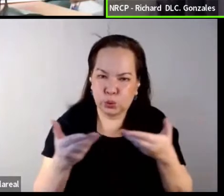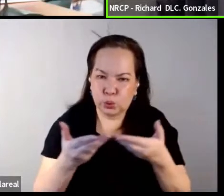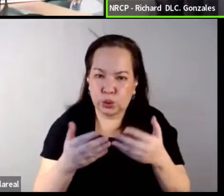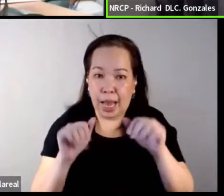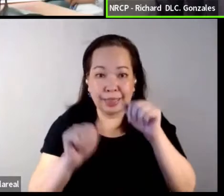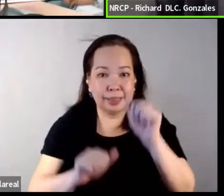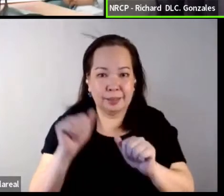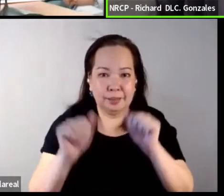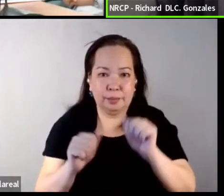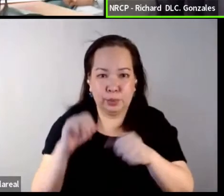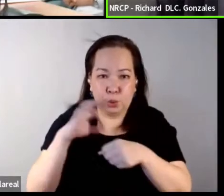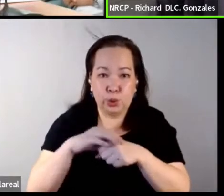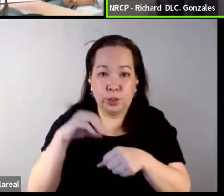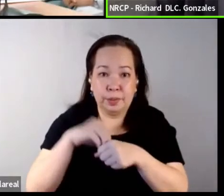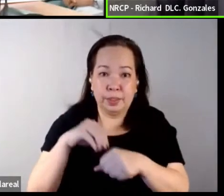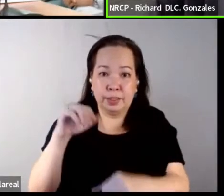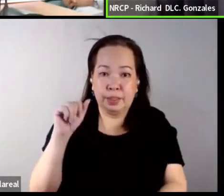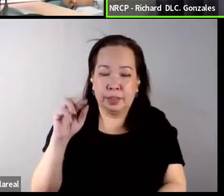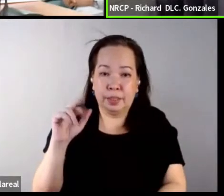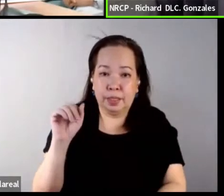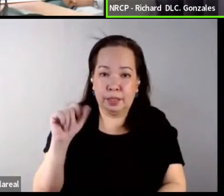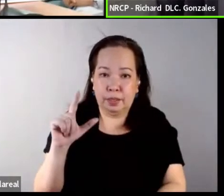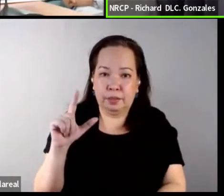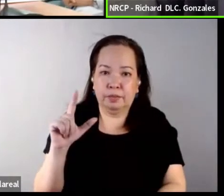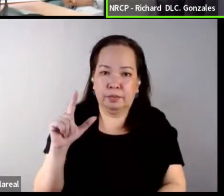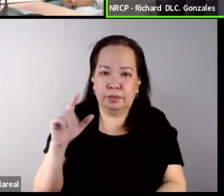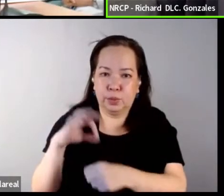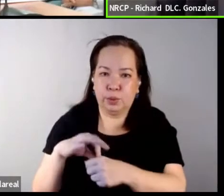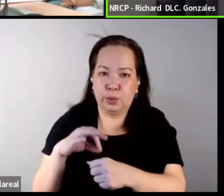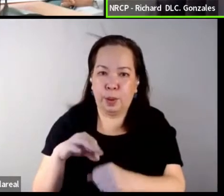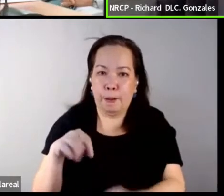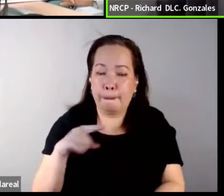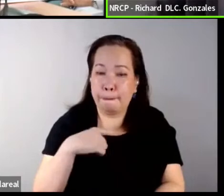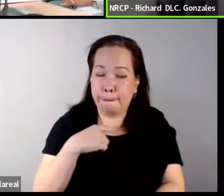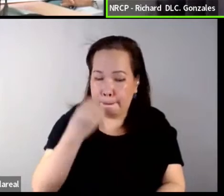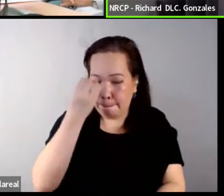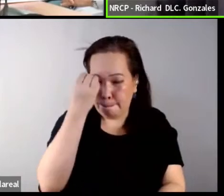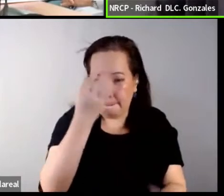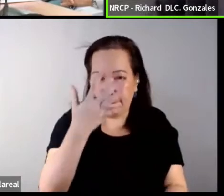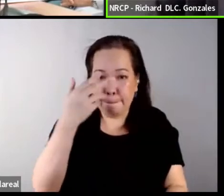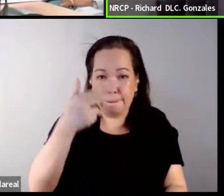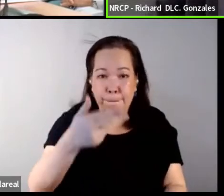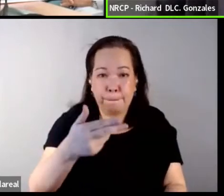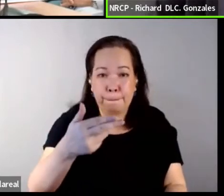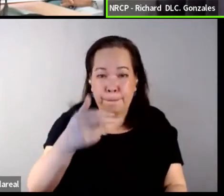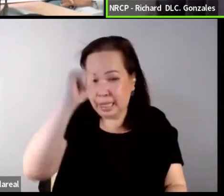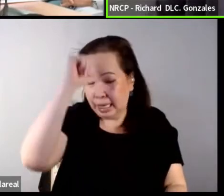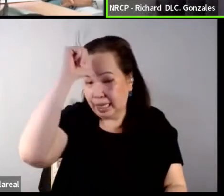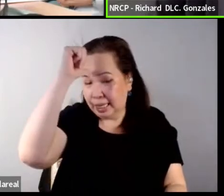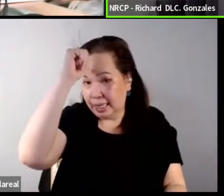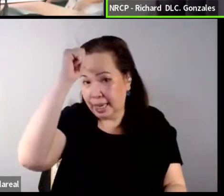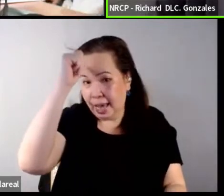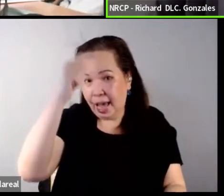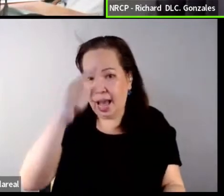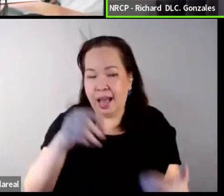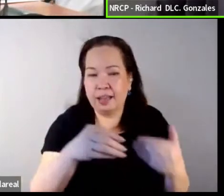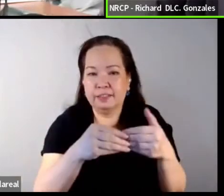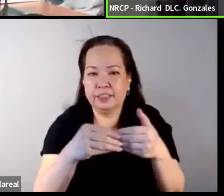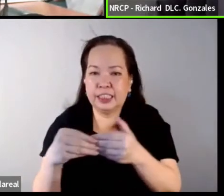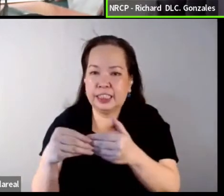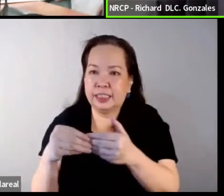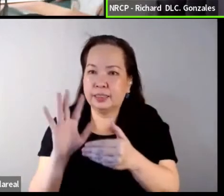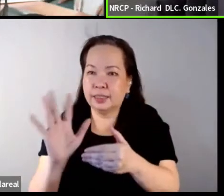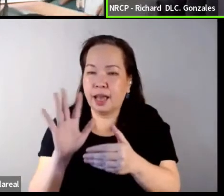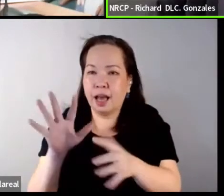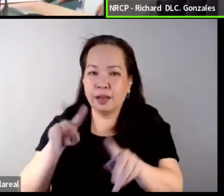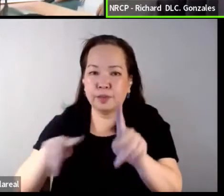Okay, I'm sharing this in India. India has the citizen-led assessment, which I was able to